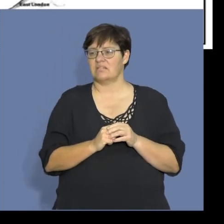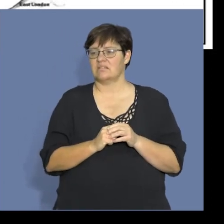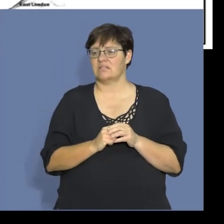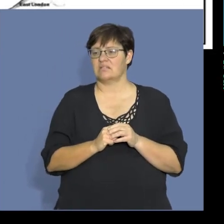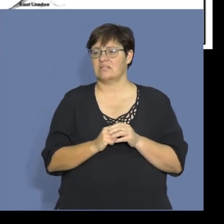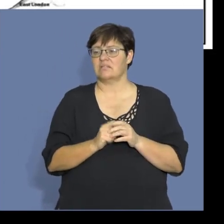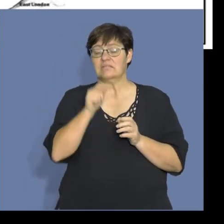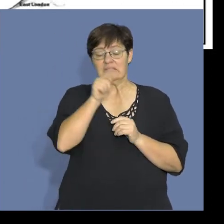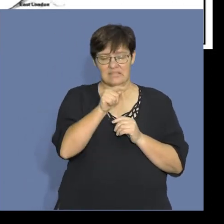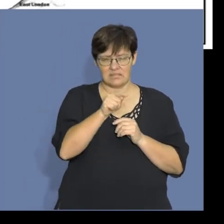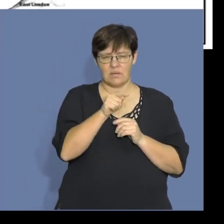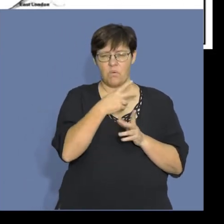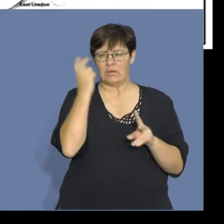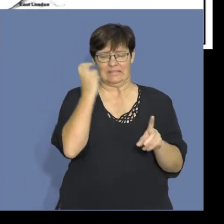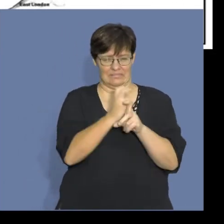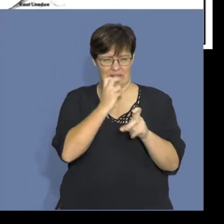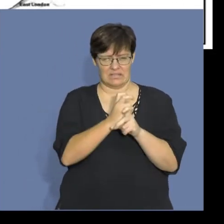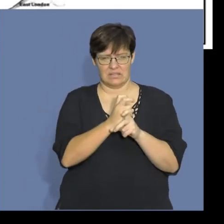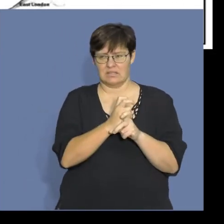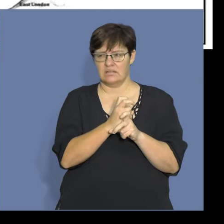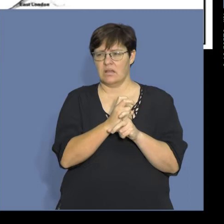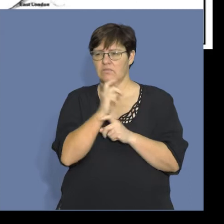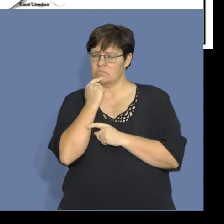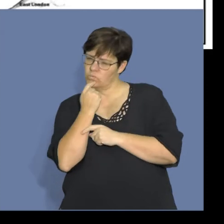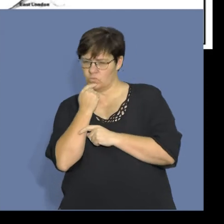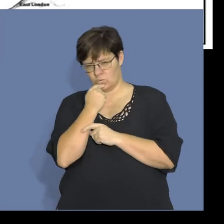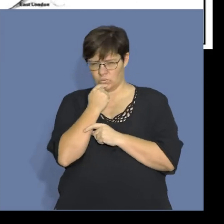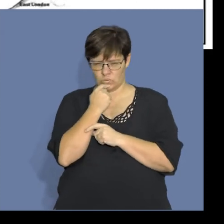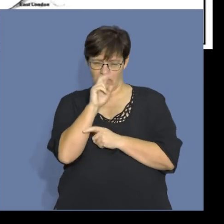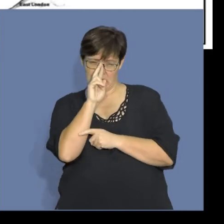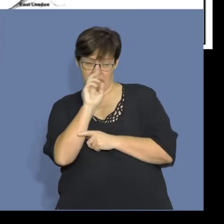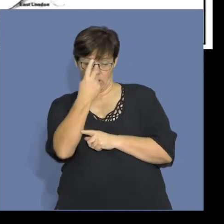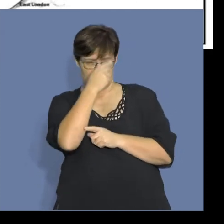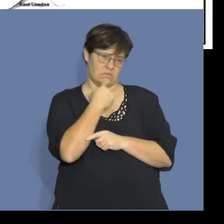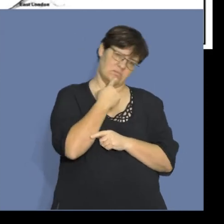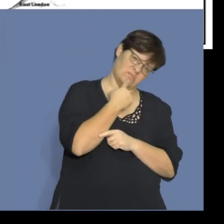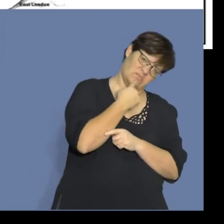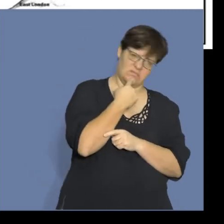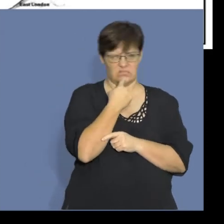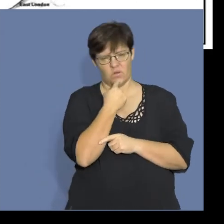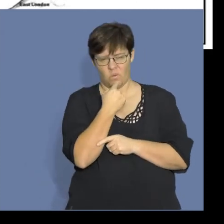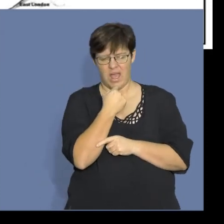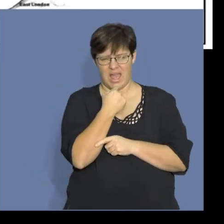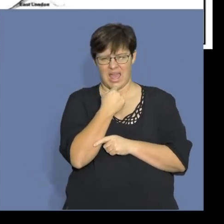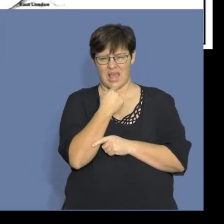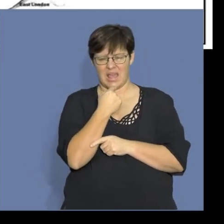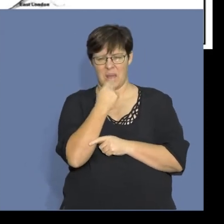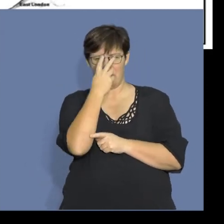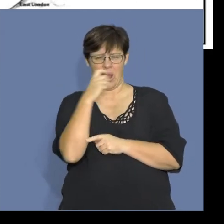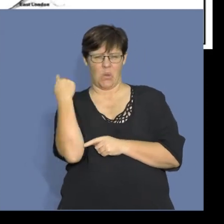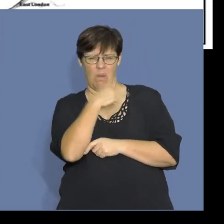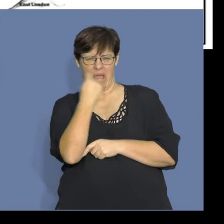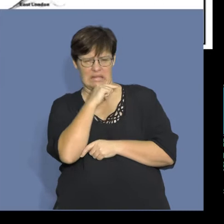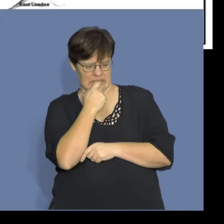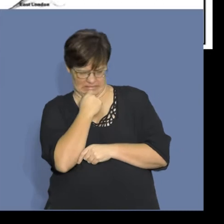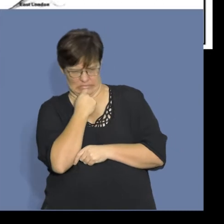1. And often it becomes very difficult for you to figure that out if you see it in this context in a black and white image. But here you